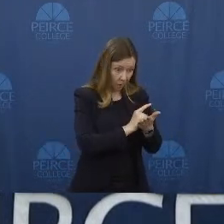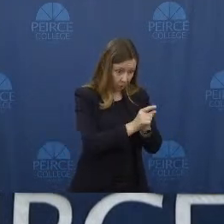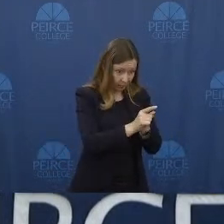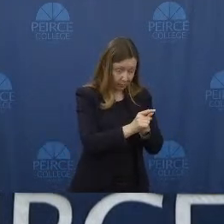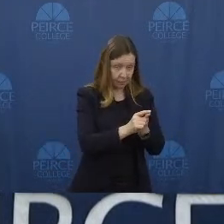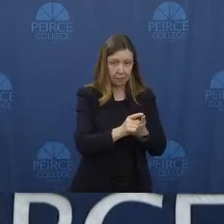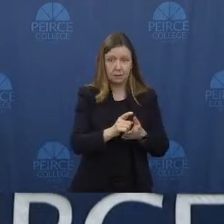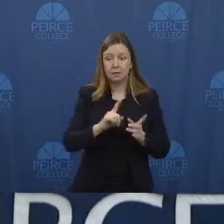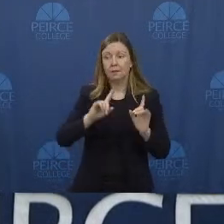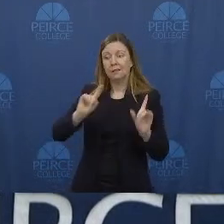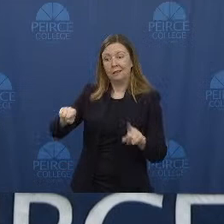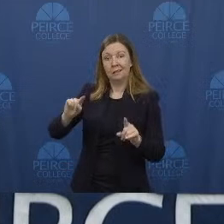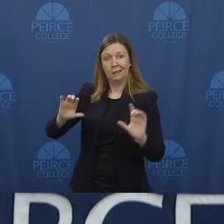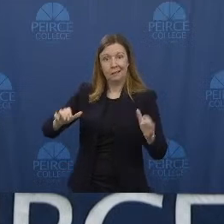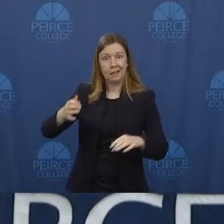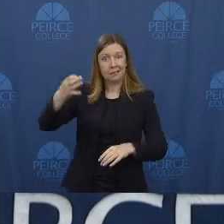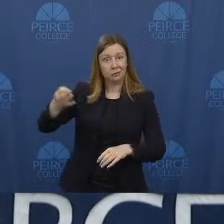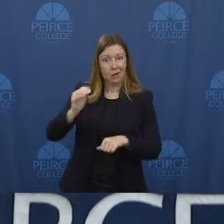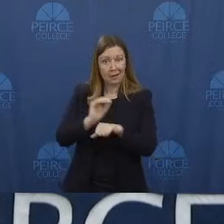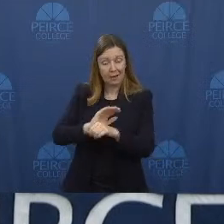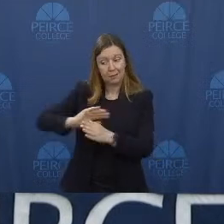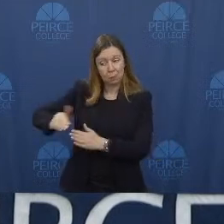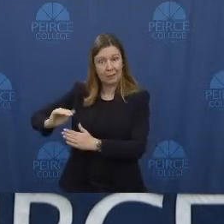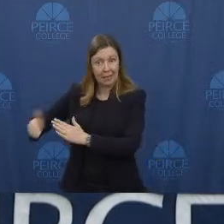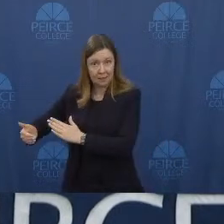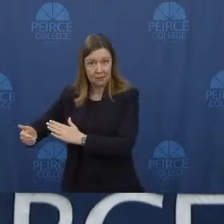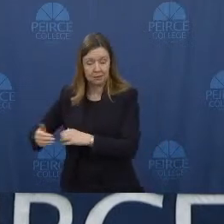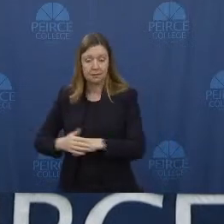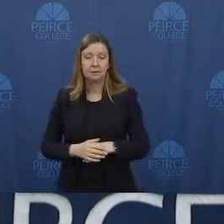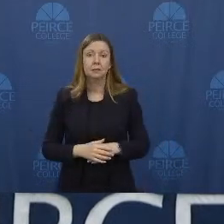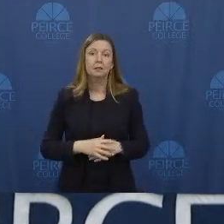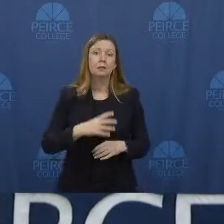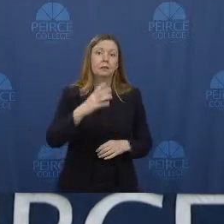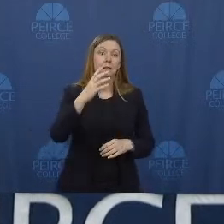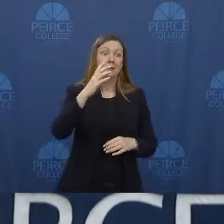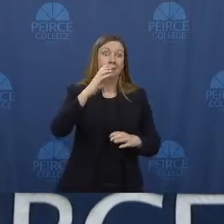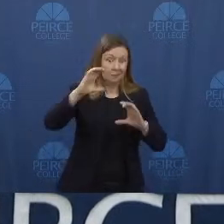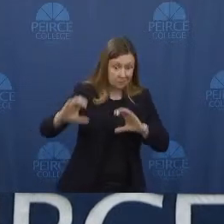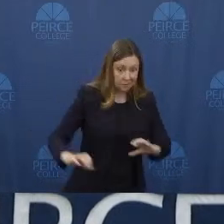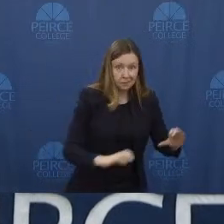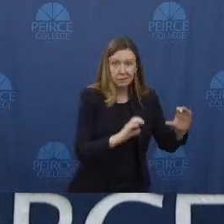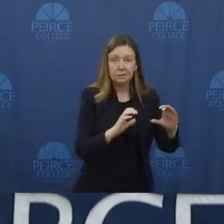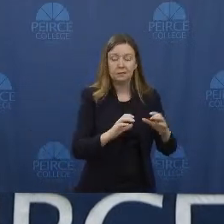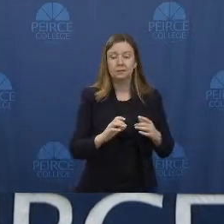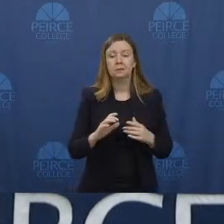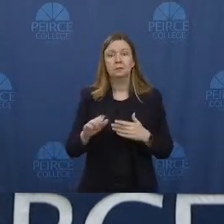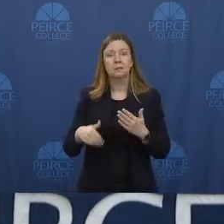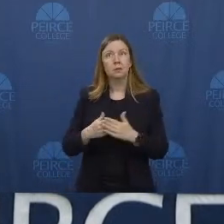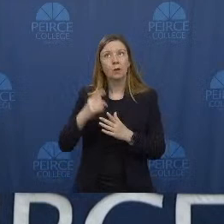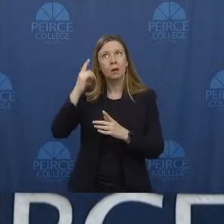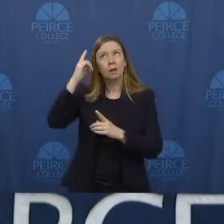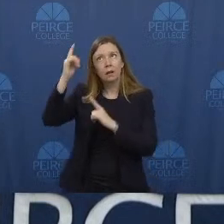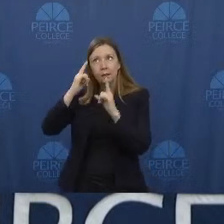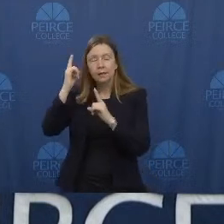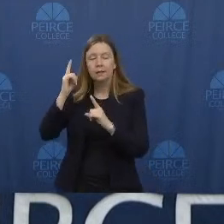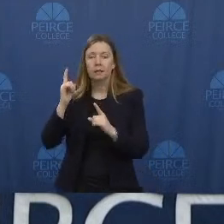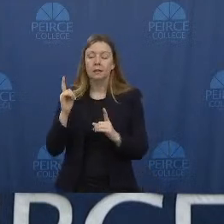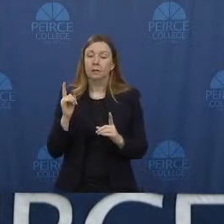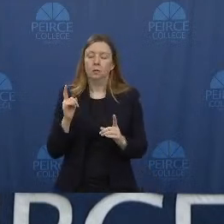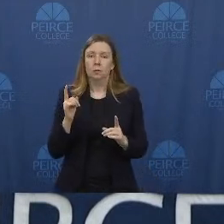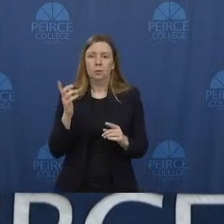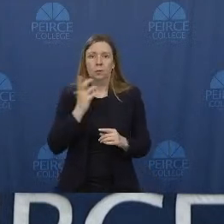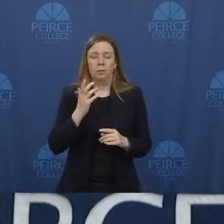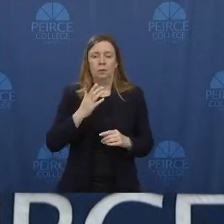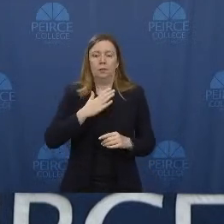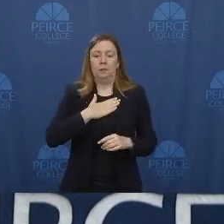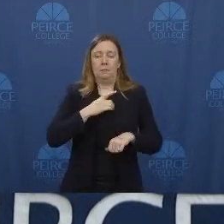to classes on Friday nights and weekends. I lost sleep. And all the time I thought, this is